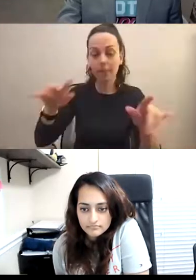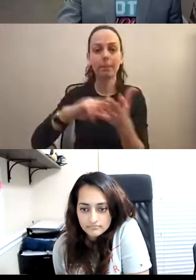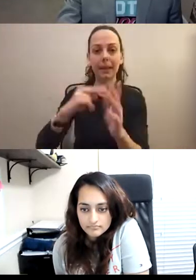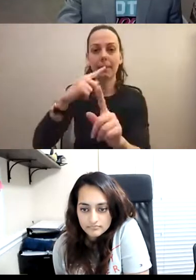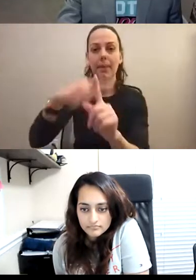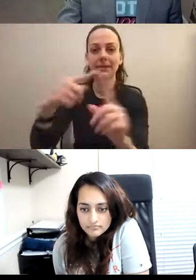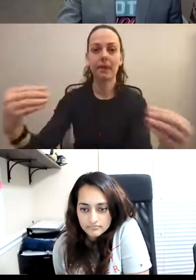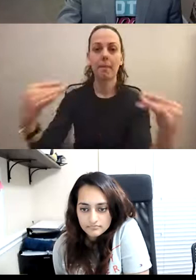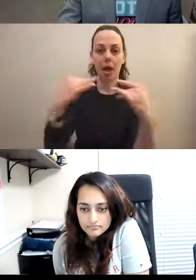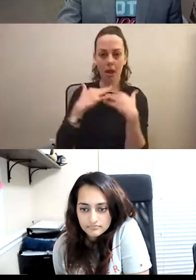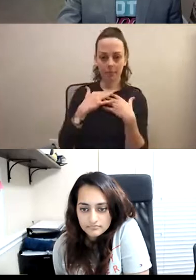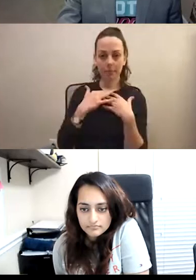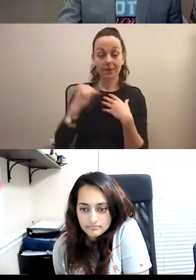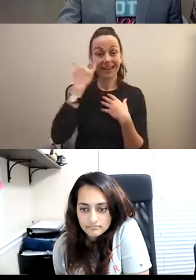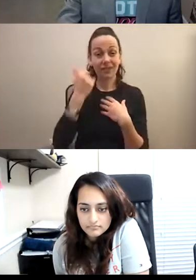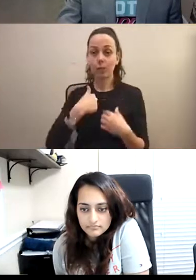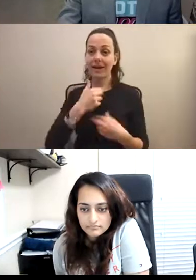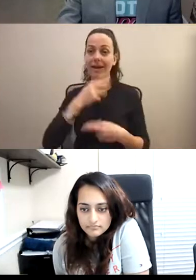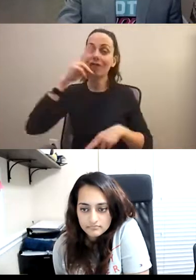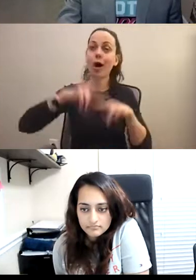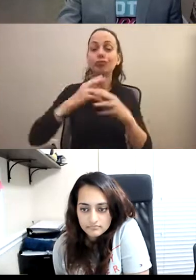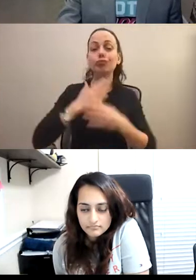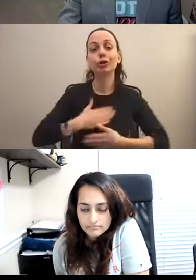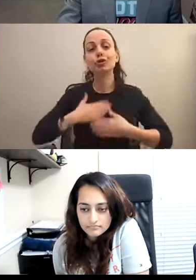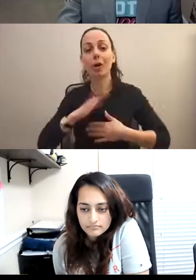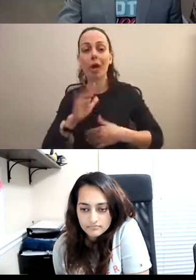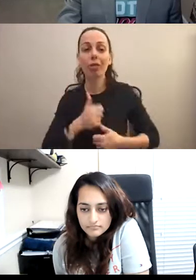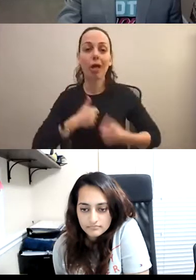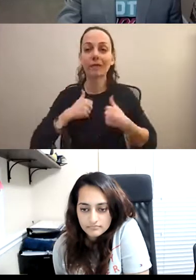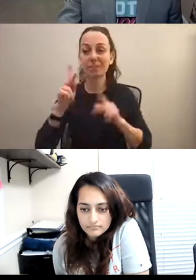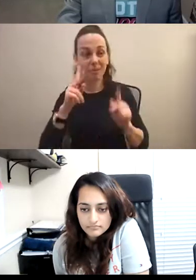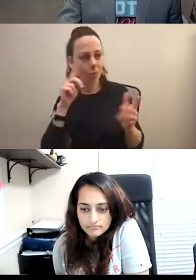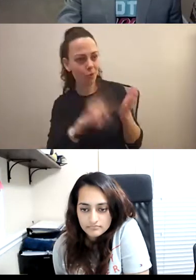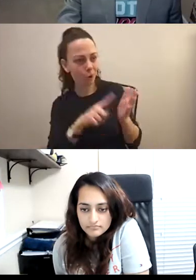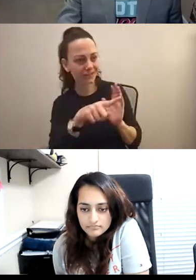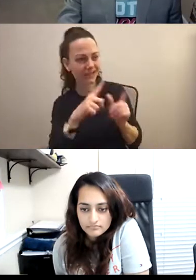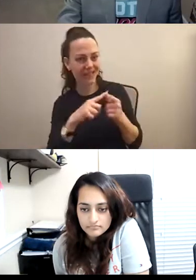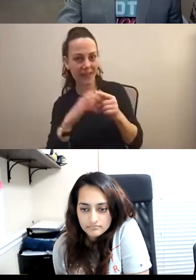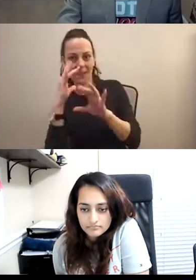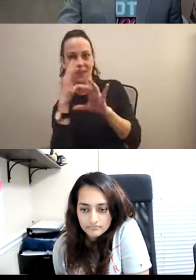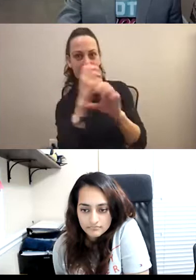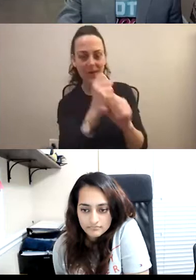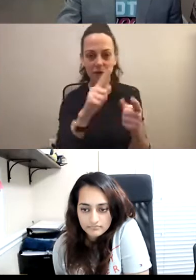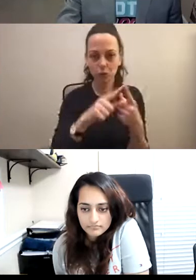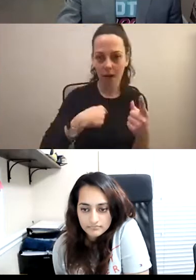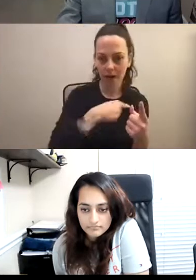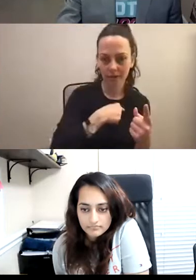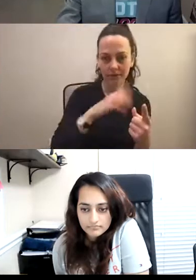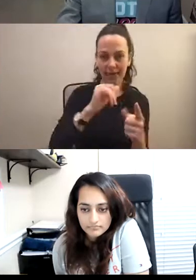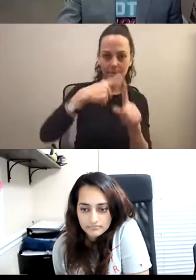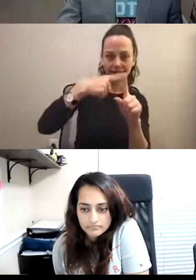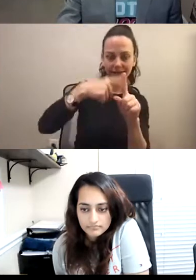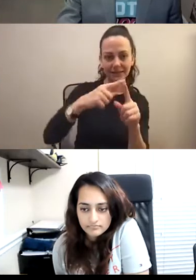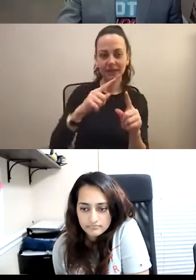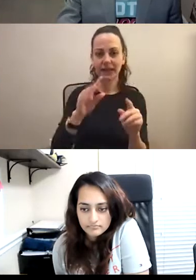fun and we enjoy our lives, people are going to see that too, and they're going to gravitate to that joy and that fun and that light that you